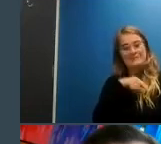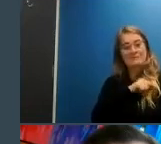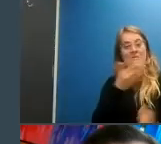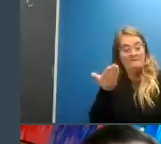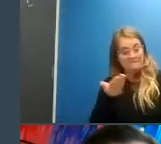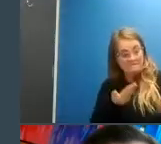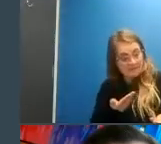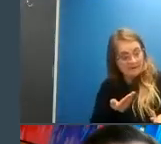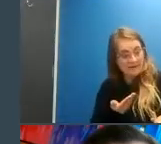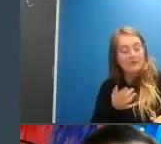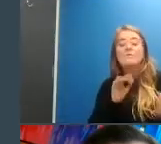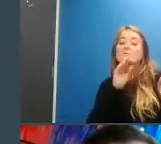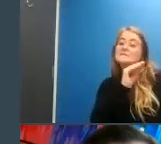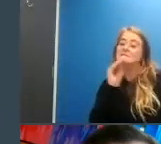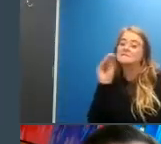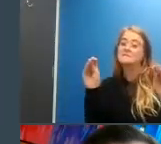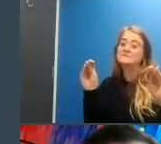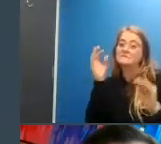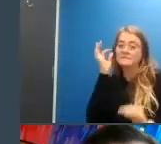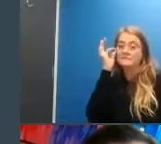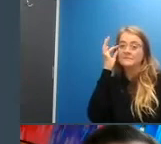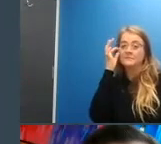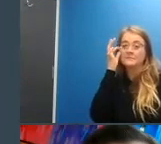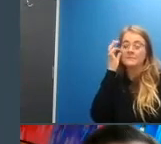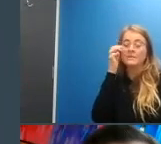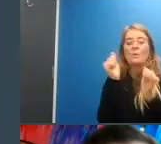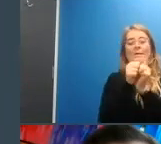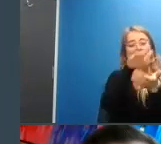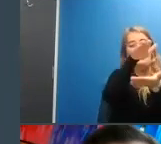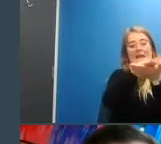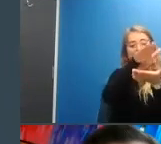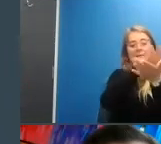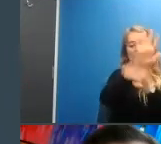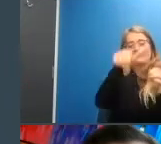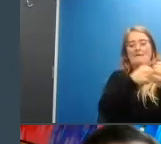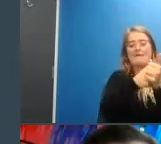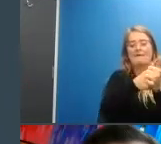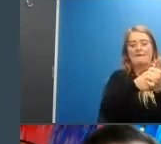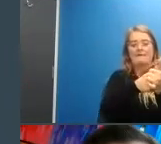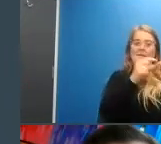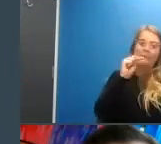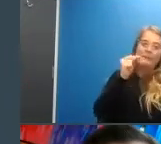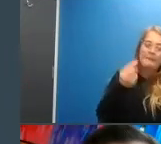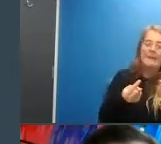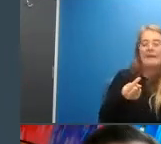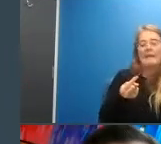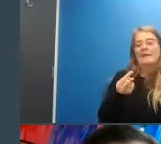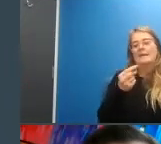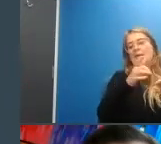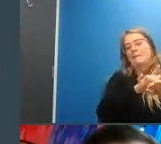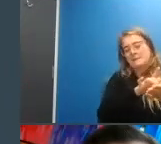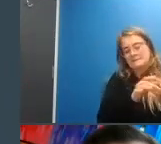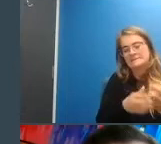offering teachings with the academics of pain and the physiology and that sort of thing, and also